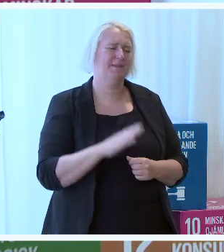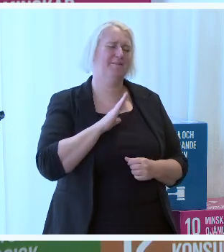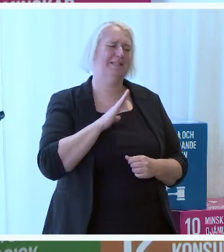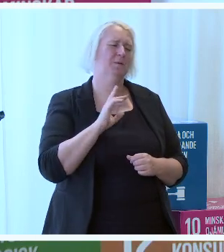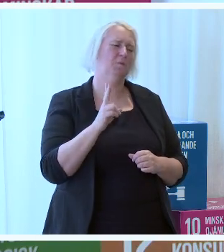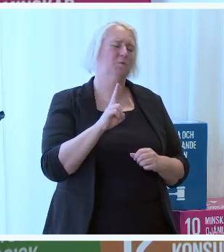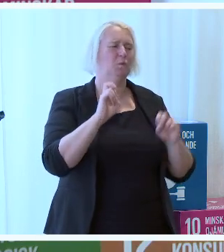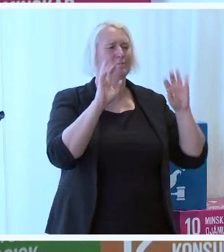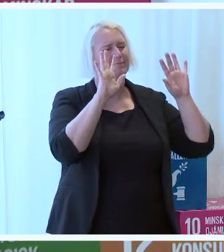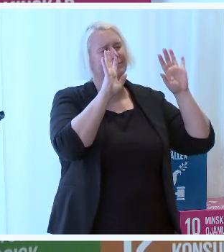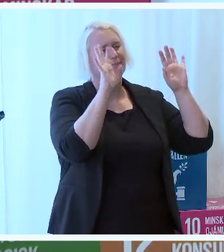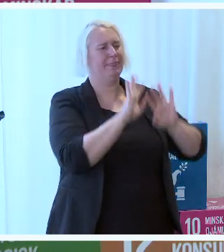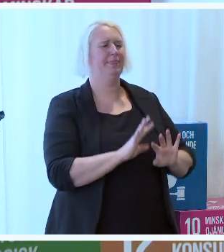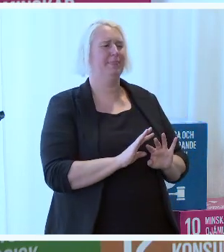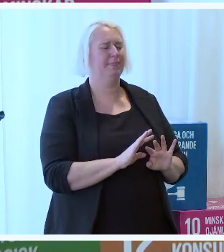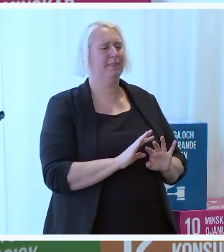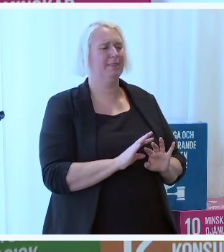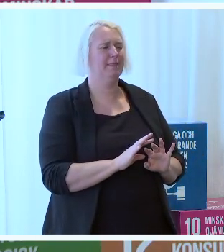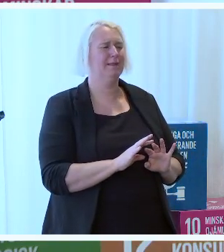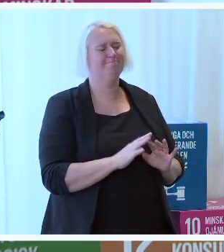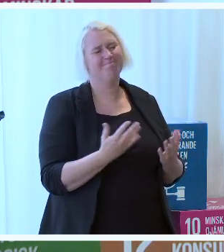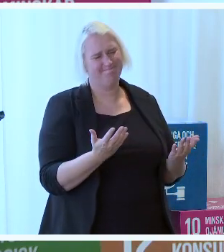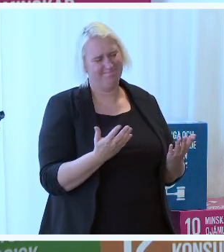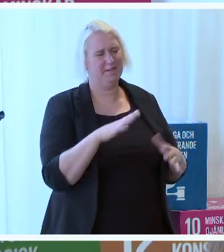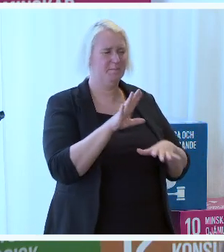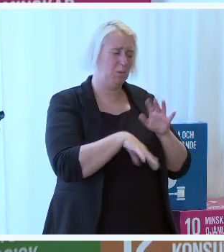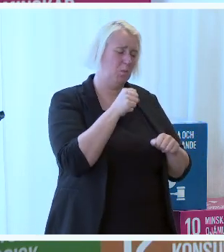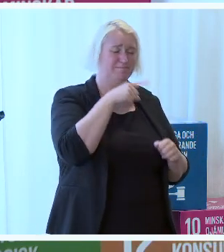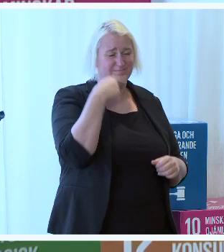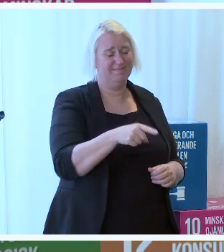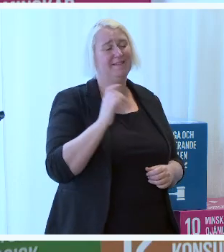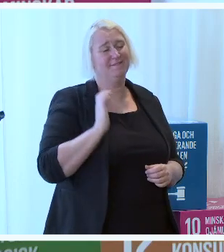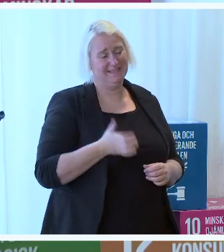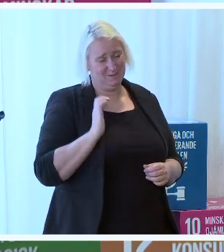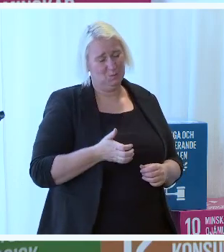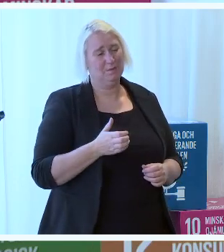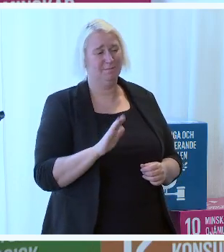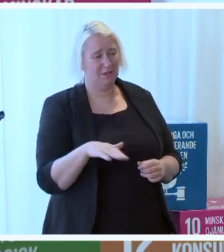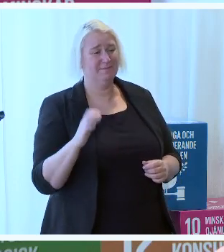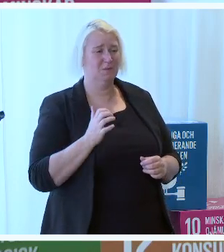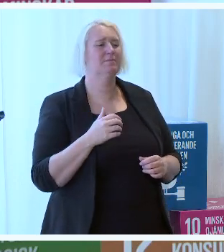the gender-based violence that faces women and girls in different parts of the conflict areas in the world.